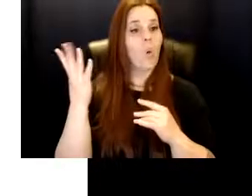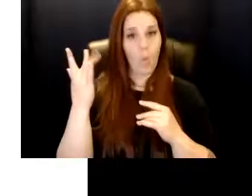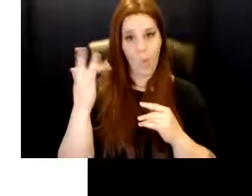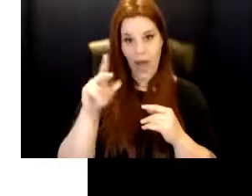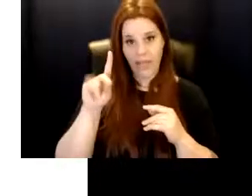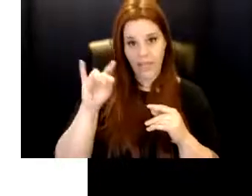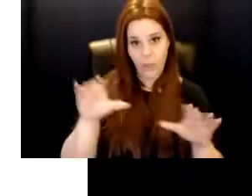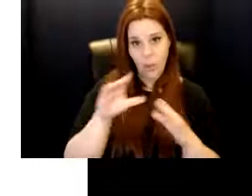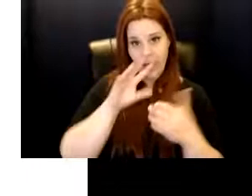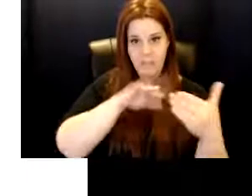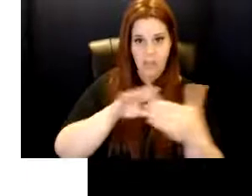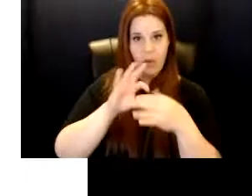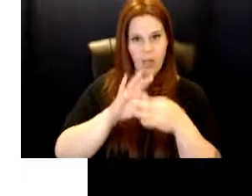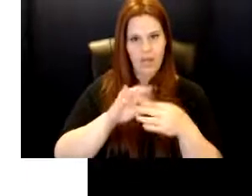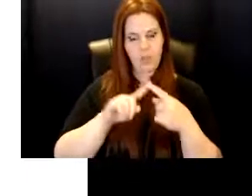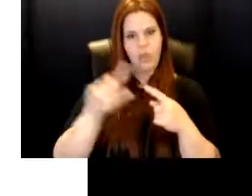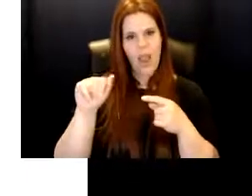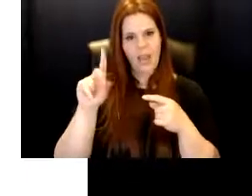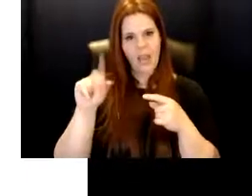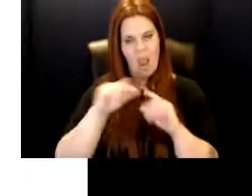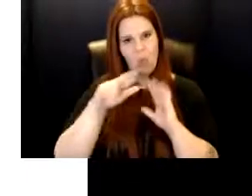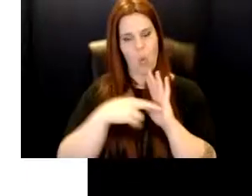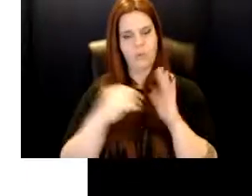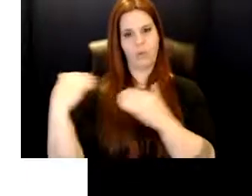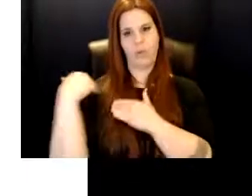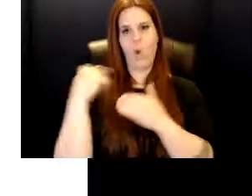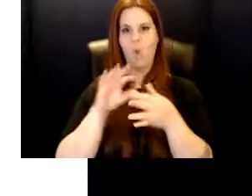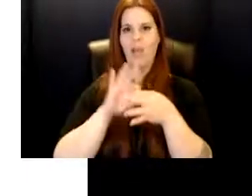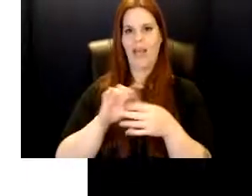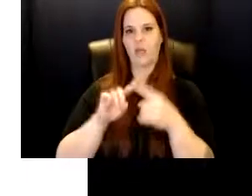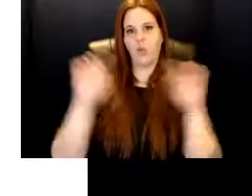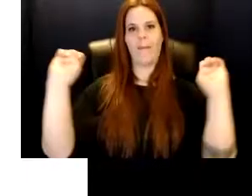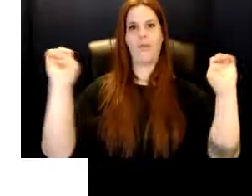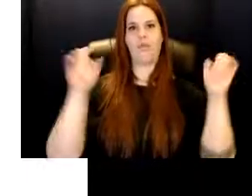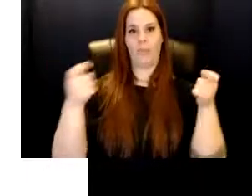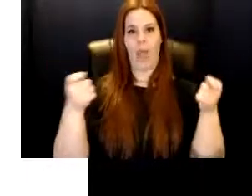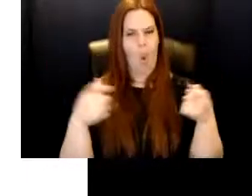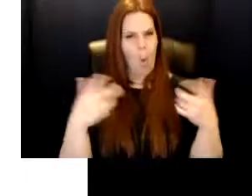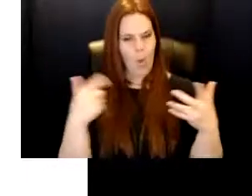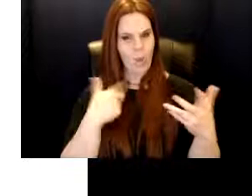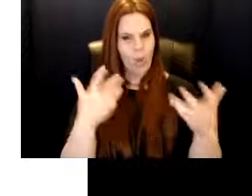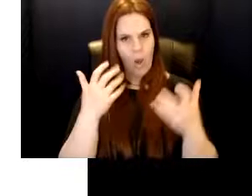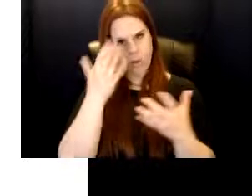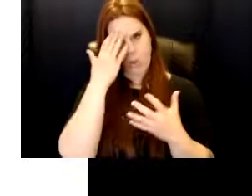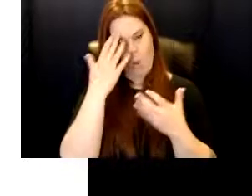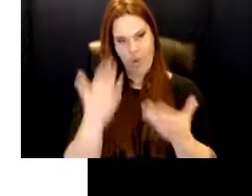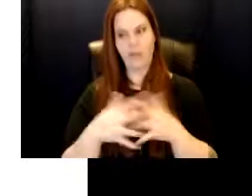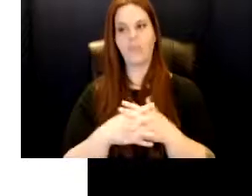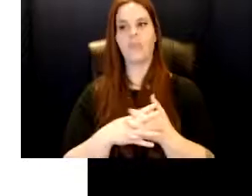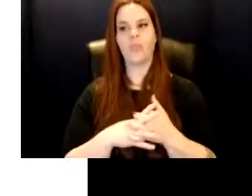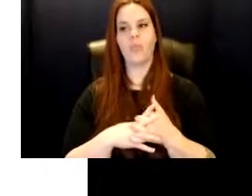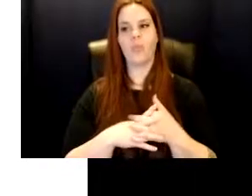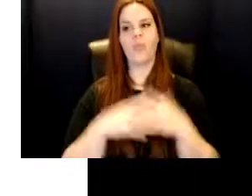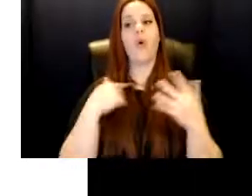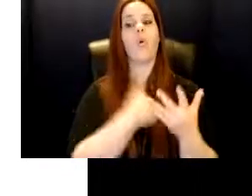on ADA roles and responsibility with respect to emergency management? What did we want to know here? We wanted to